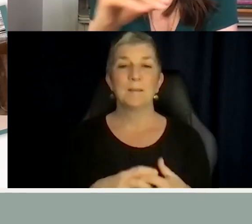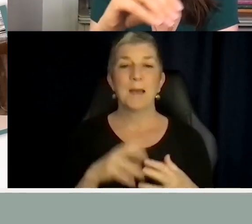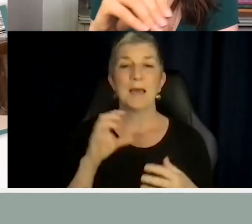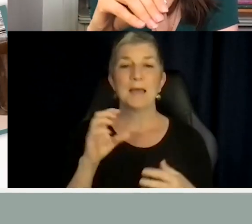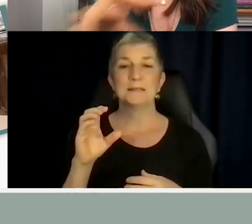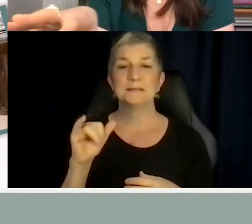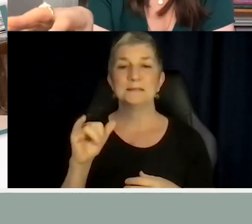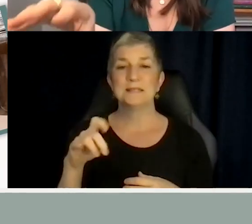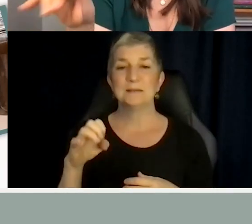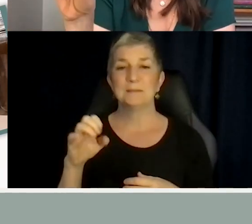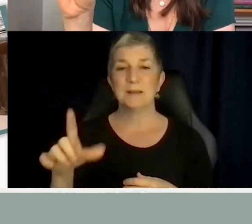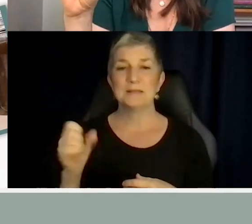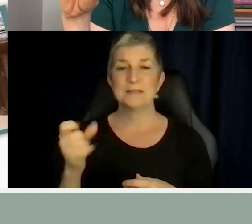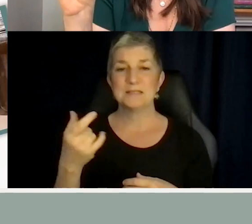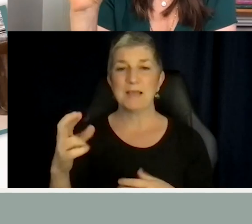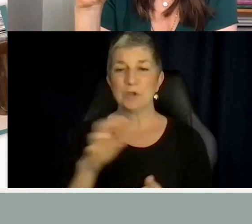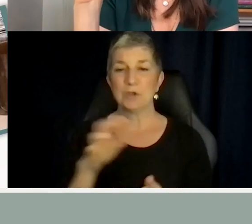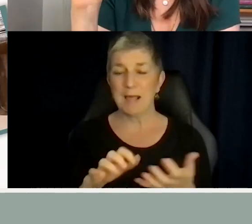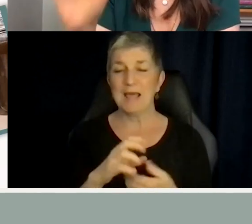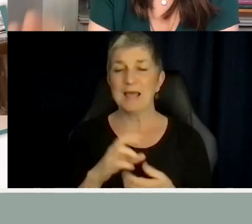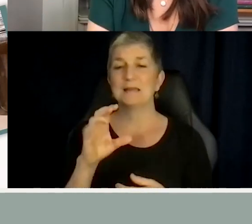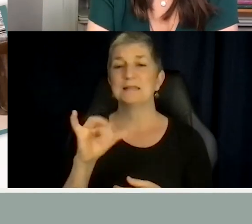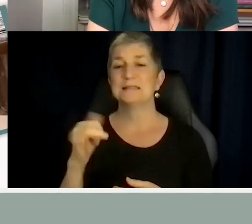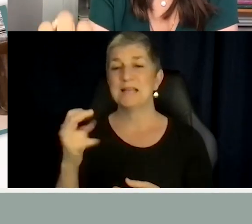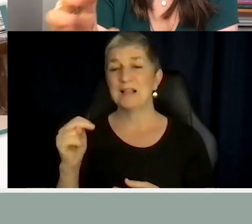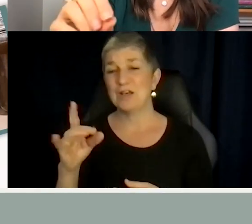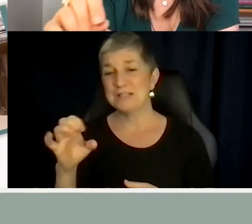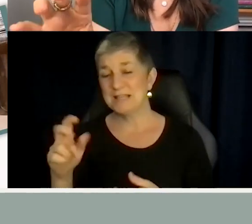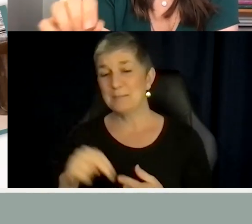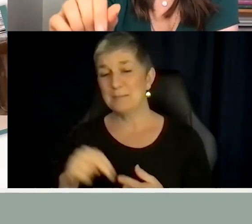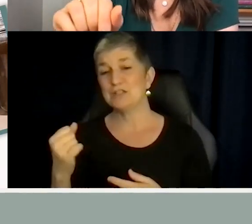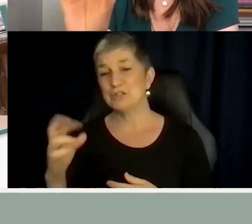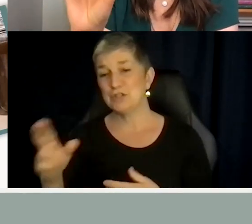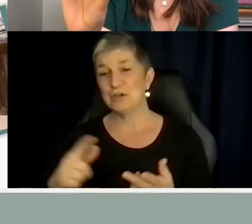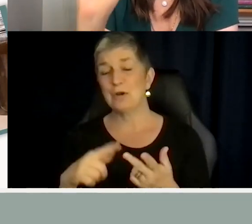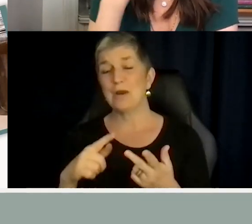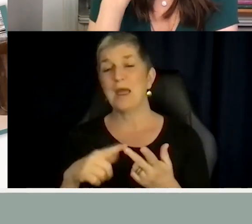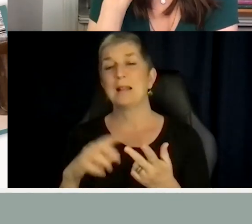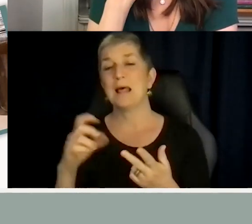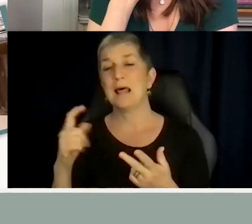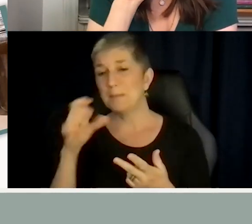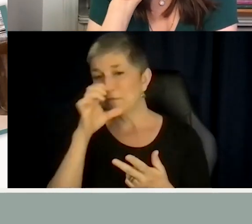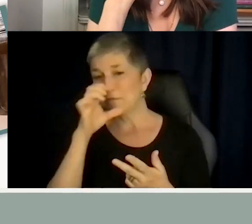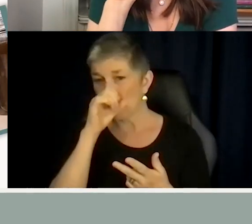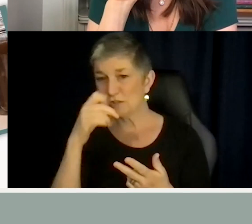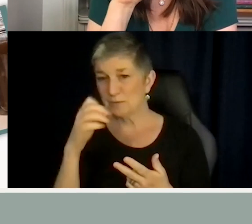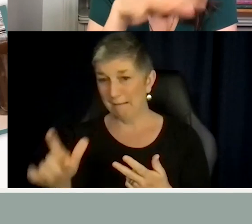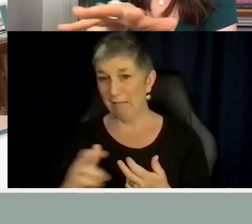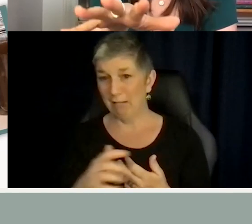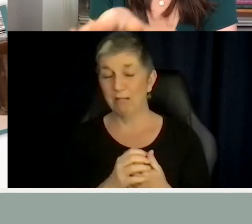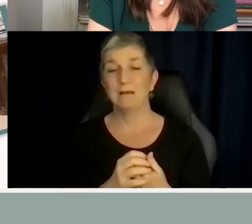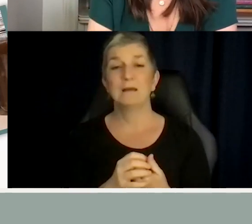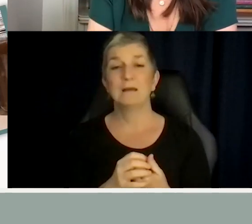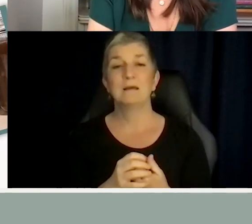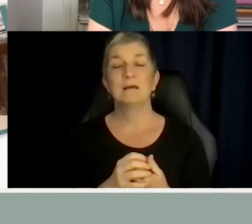It's basically Ceylon cinnamon, ginger, and granulated orange peel a little bit. And